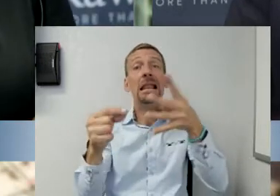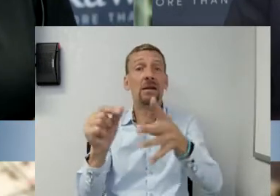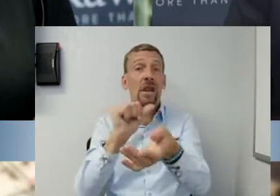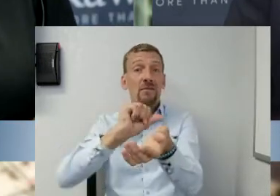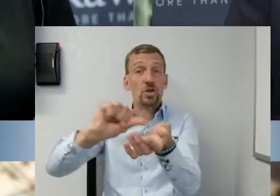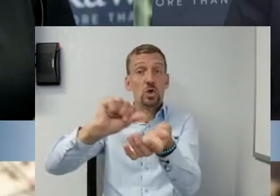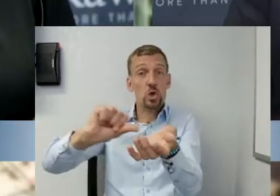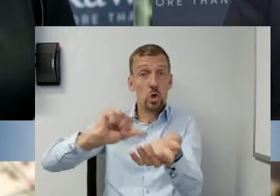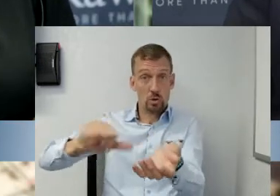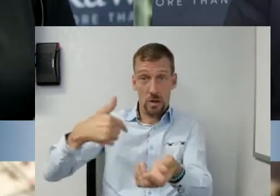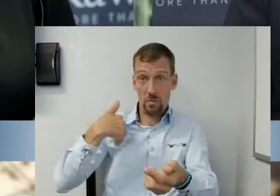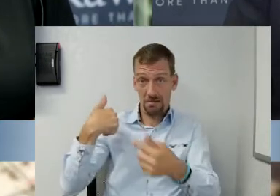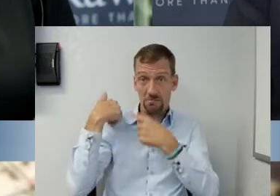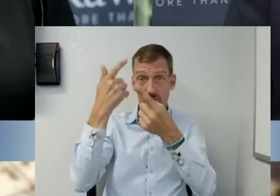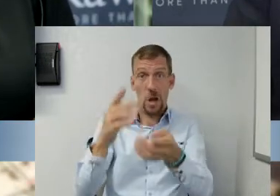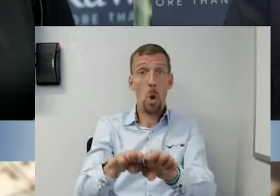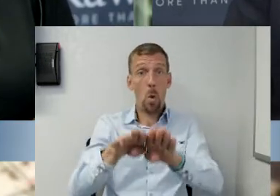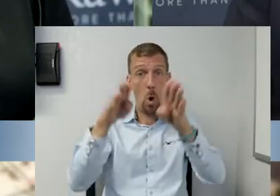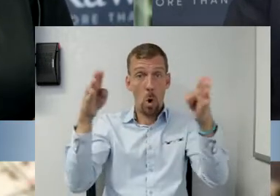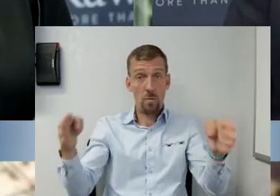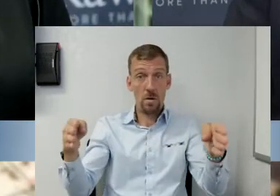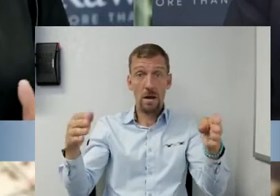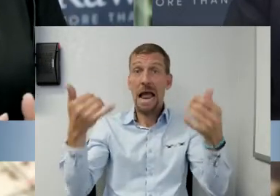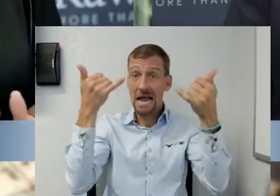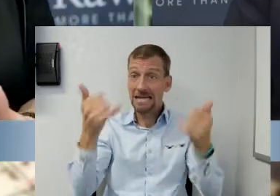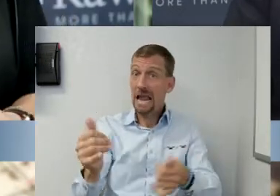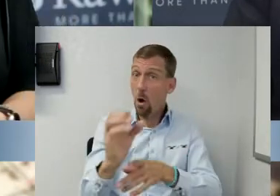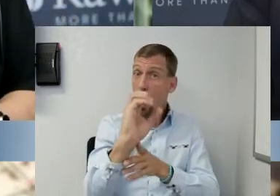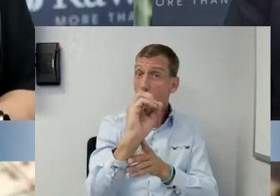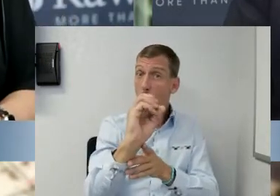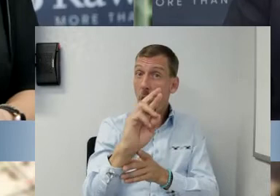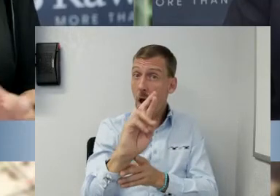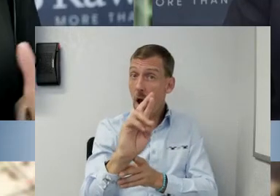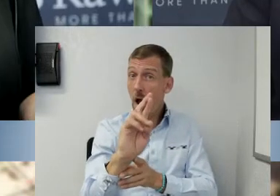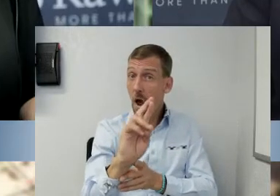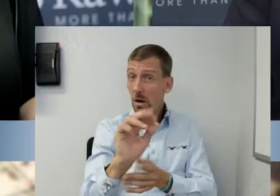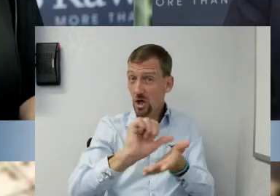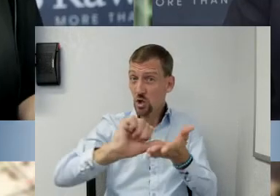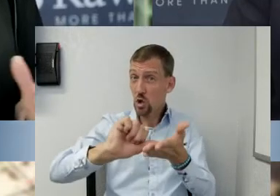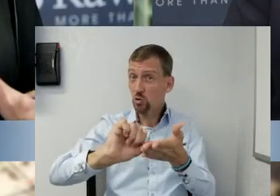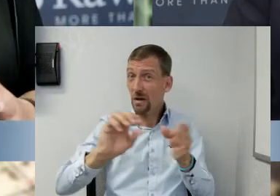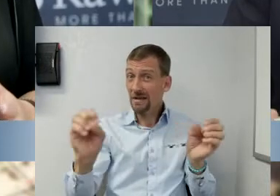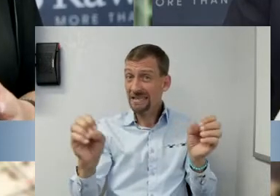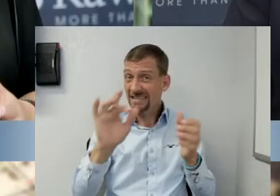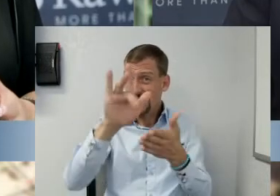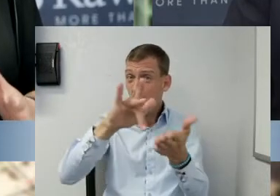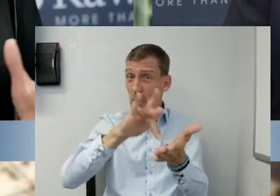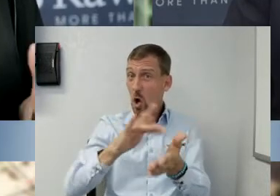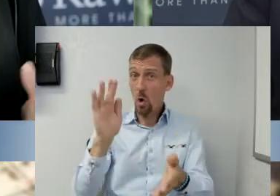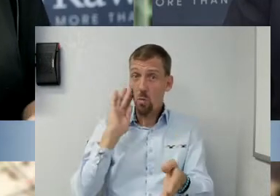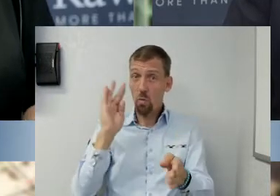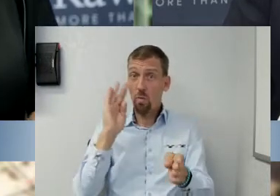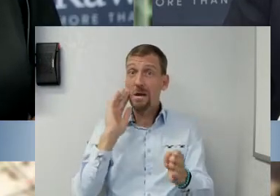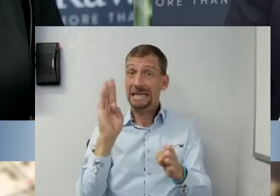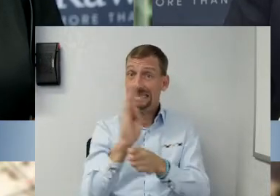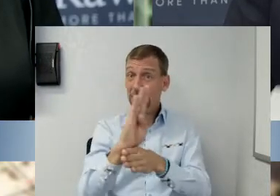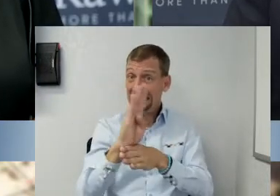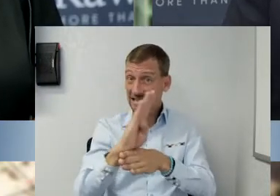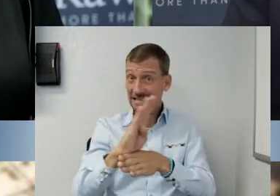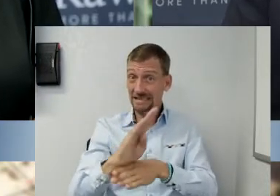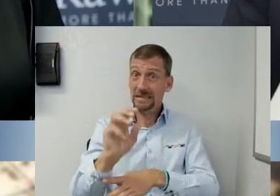bit. Are our ORs staying busy? When do you think we will expand that to even more than the